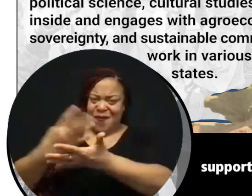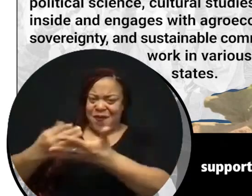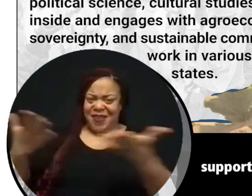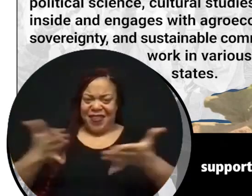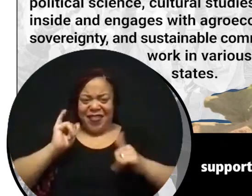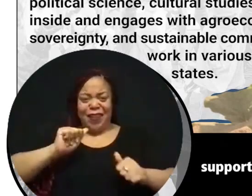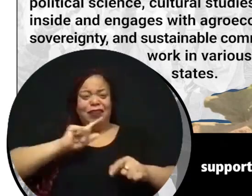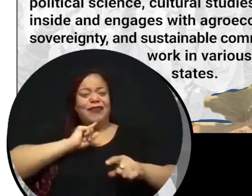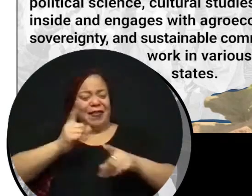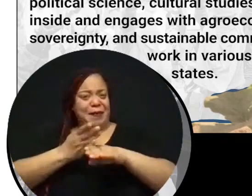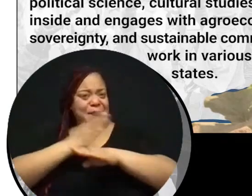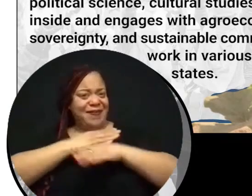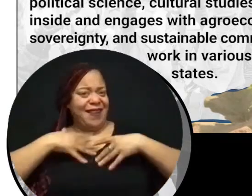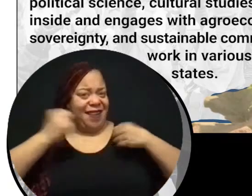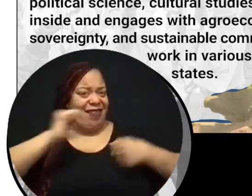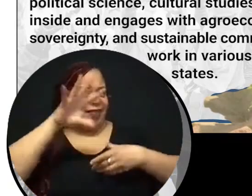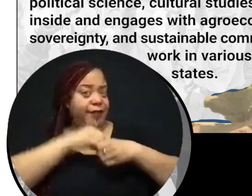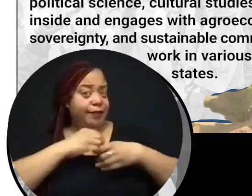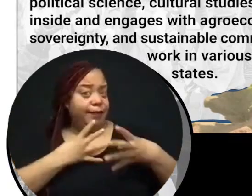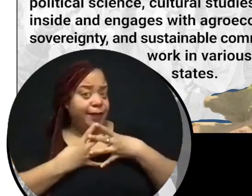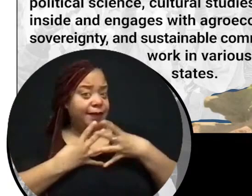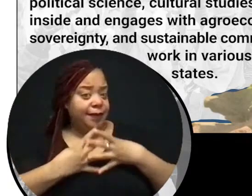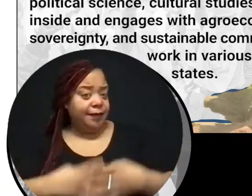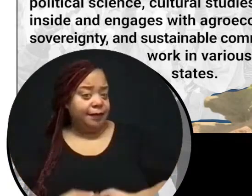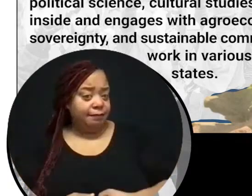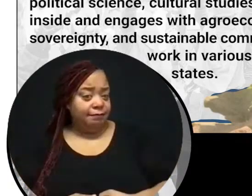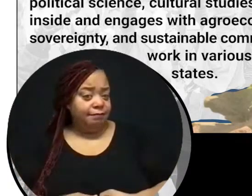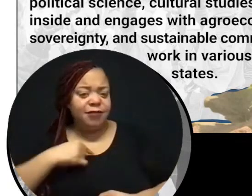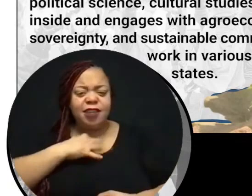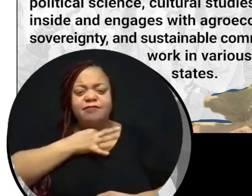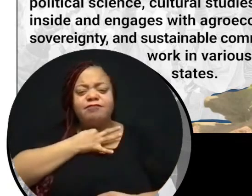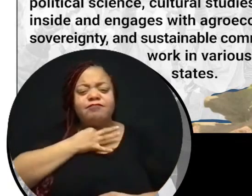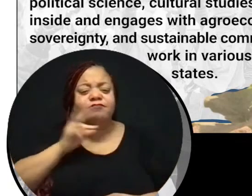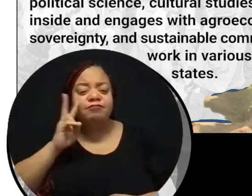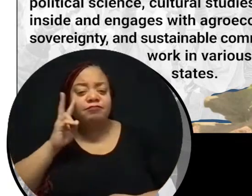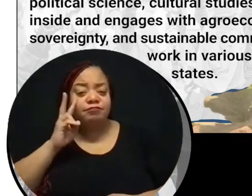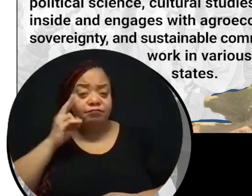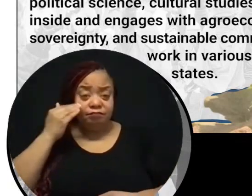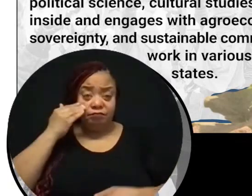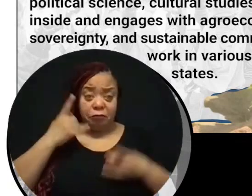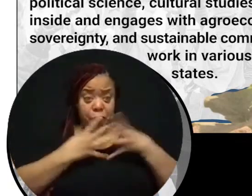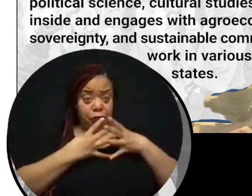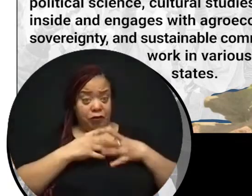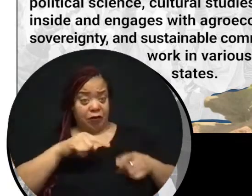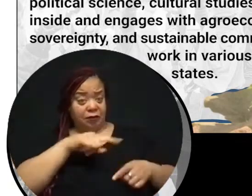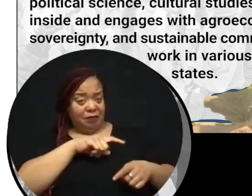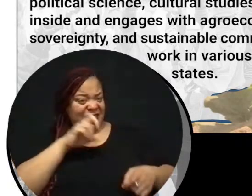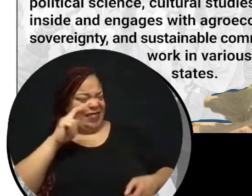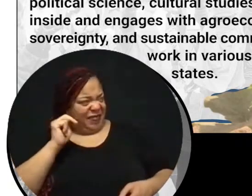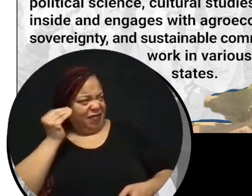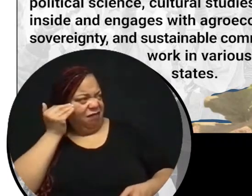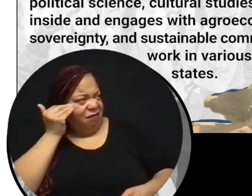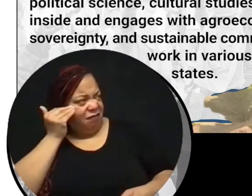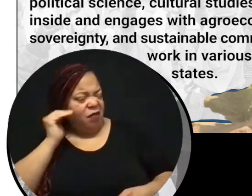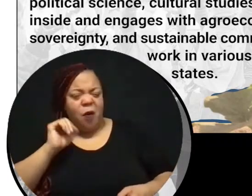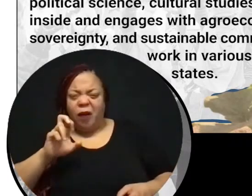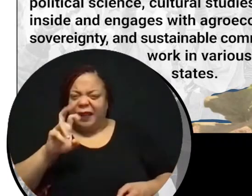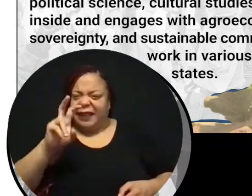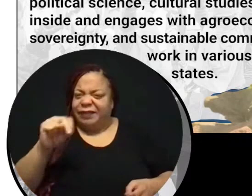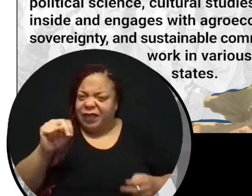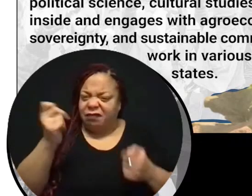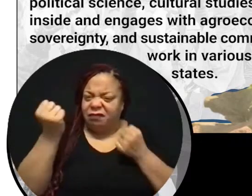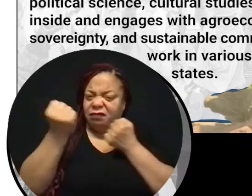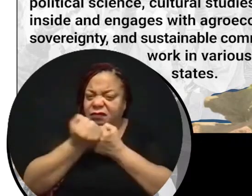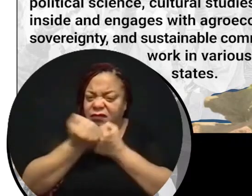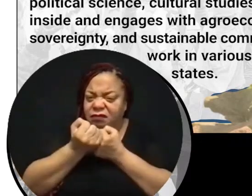of that. And I learned that they were sending all of the produce that was grown, and they still are, to local